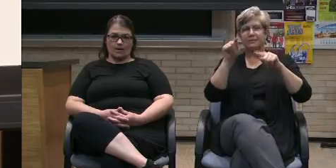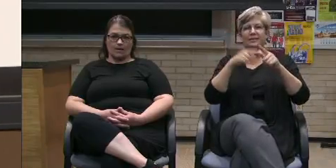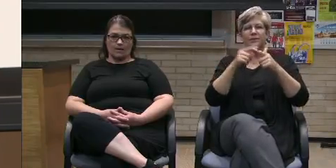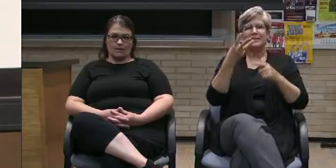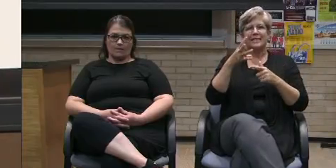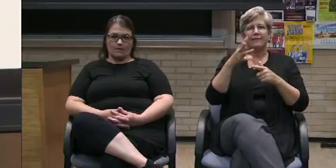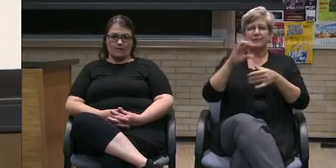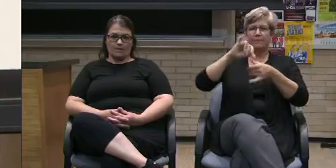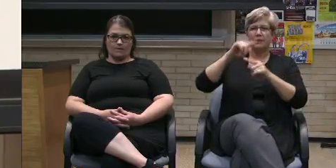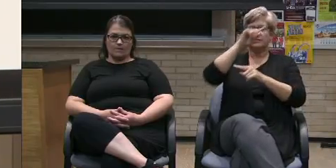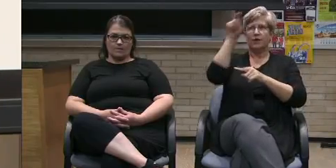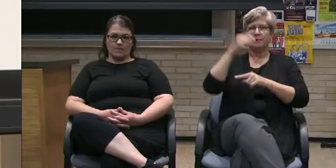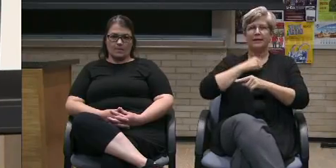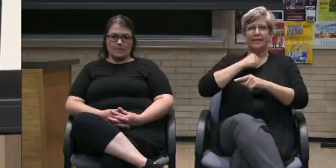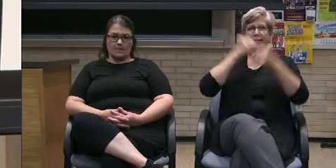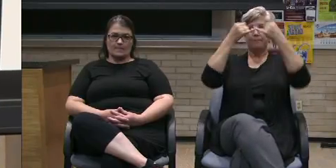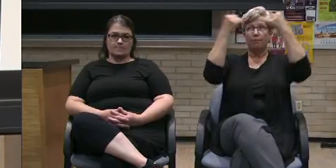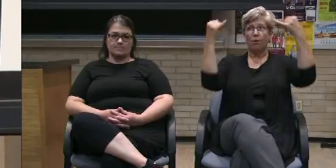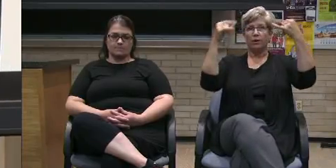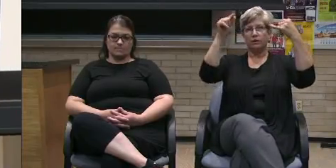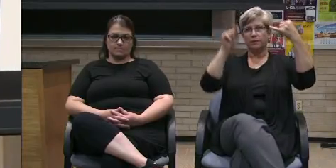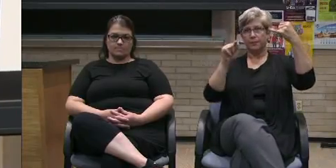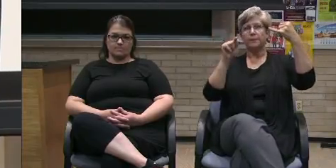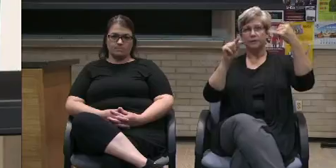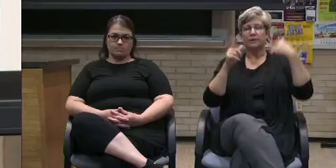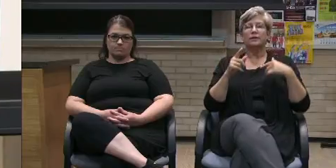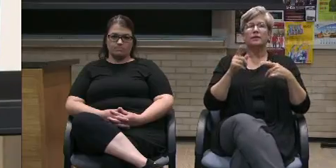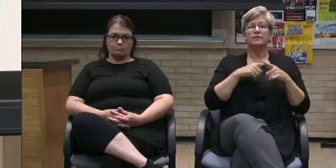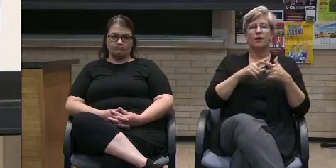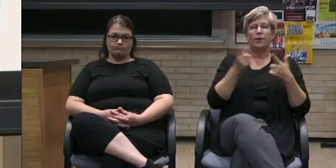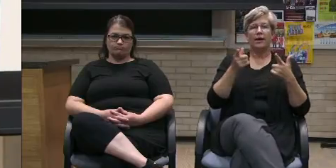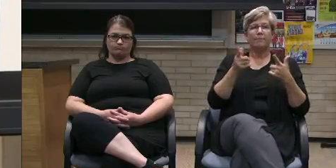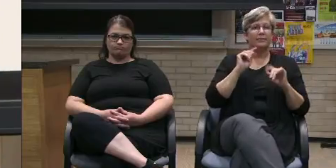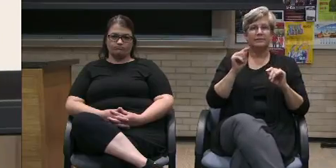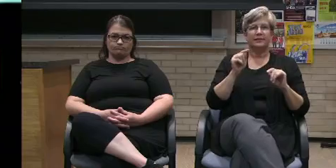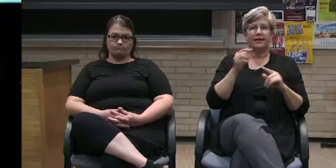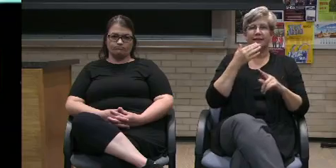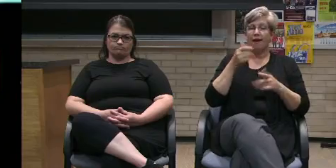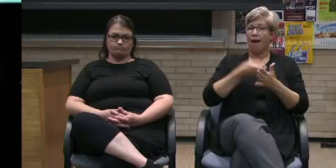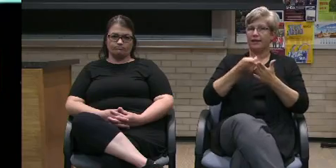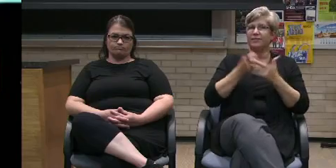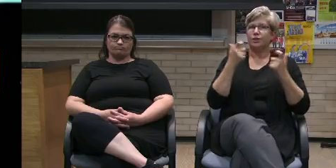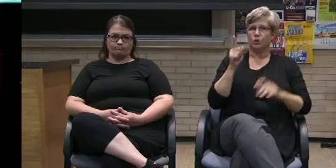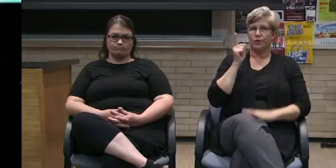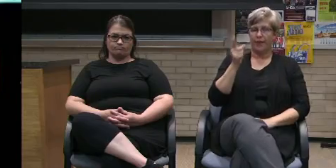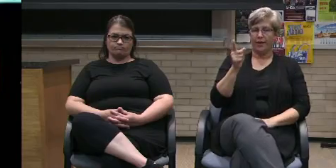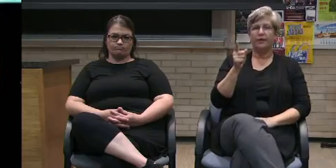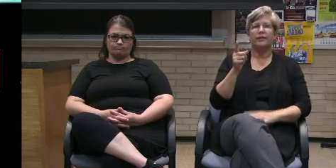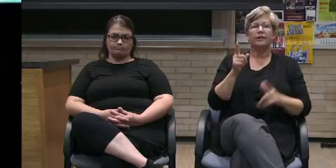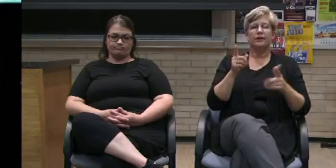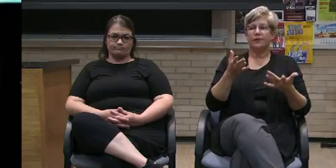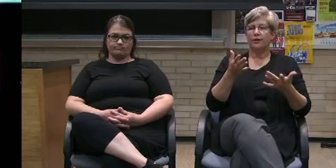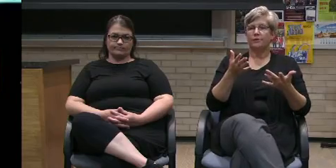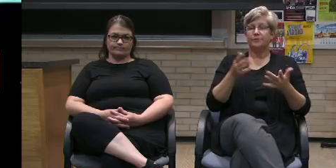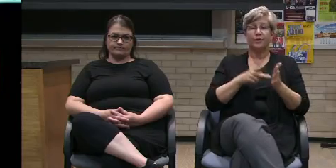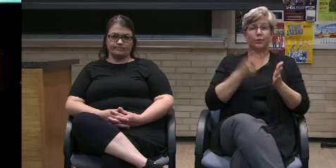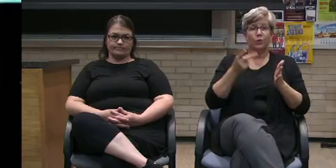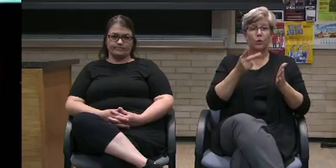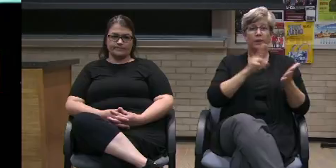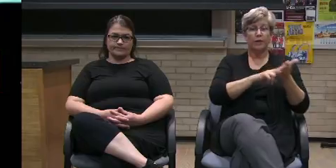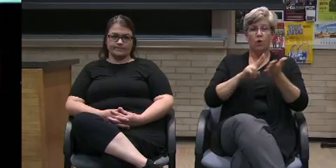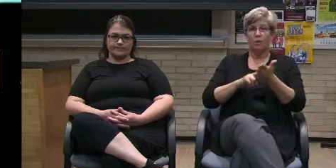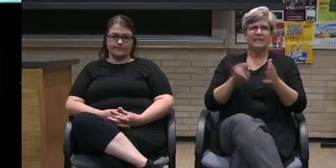17 miles from the border, the very far border. And excellence, best practices, dual enrollment, as you have here, is really important to bring